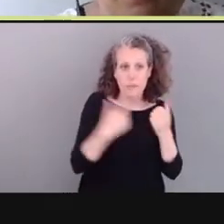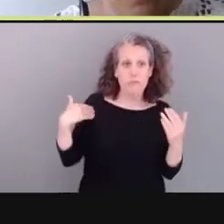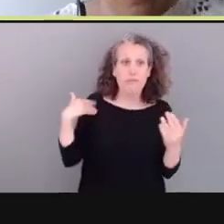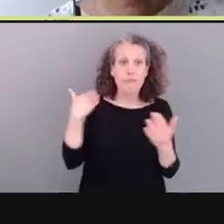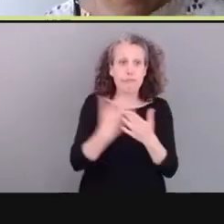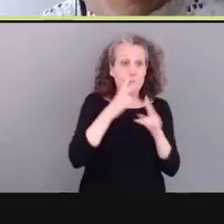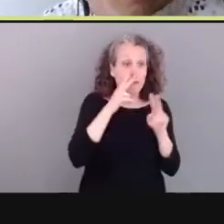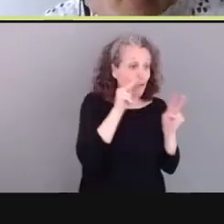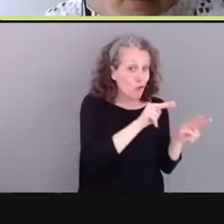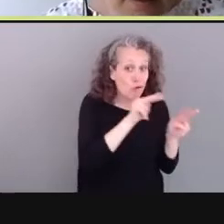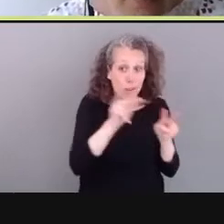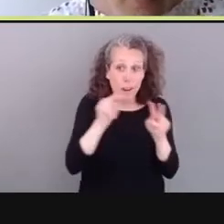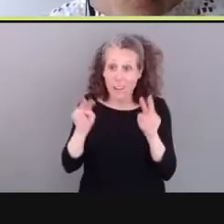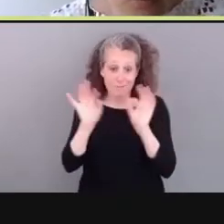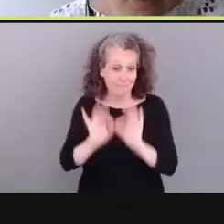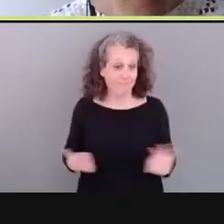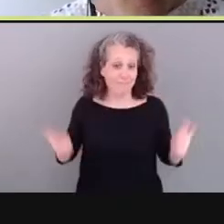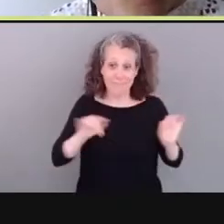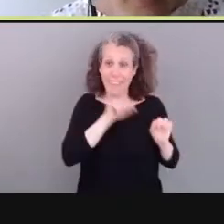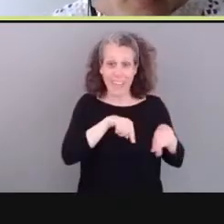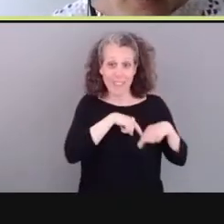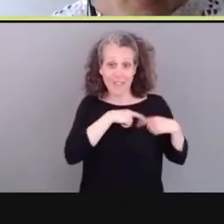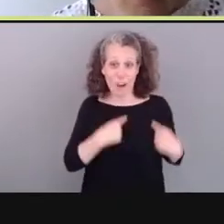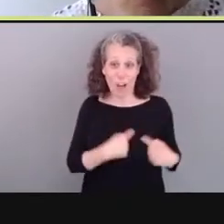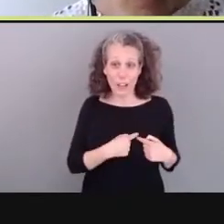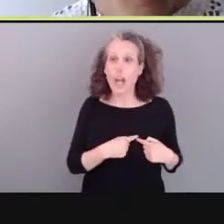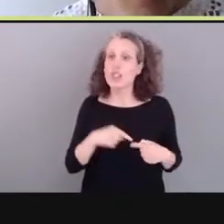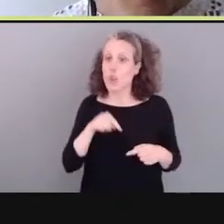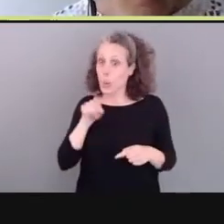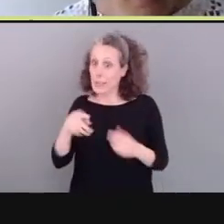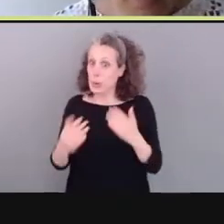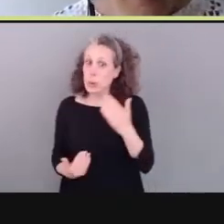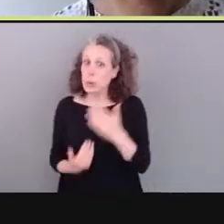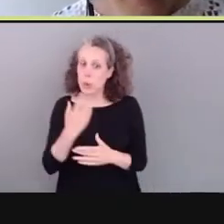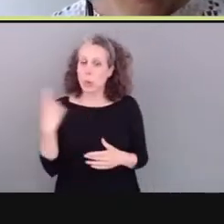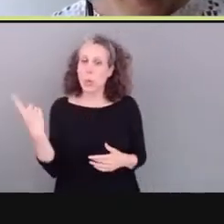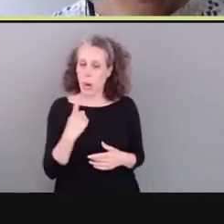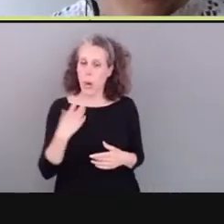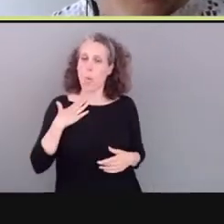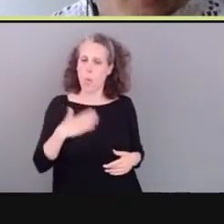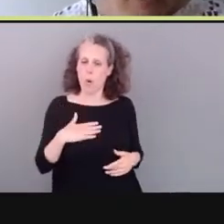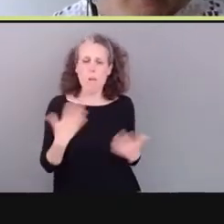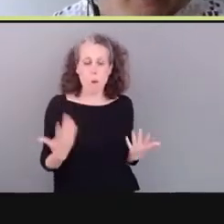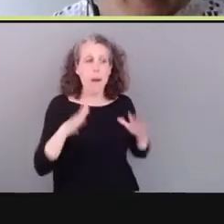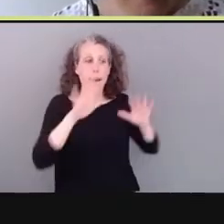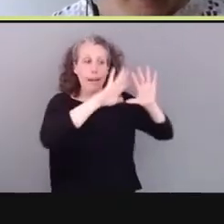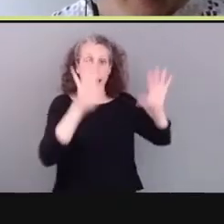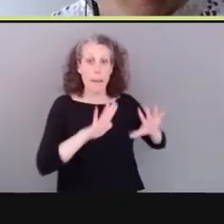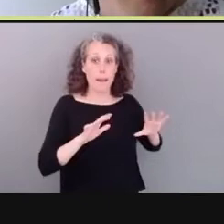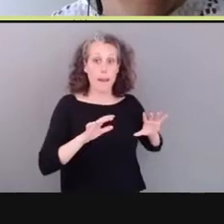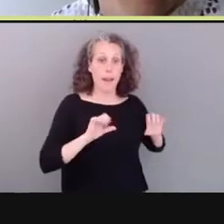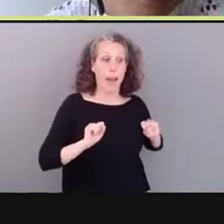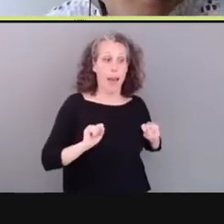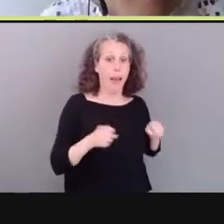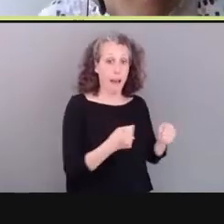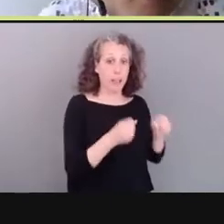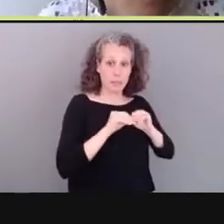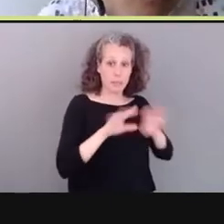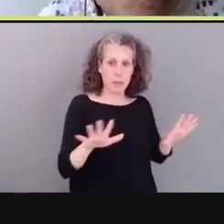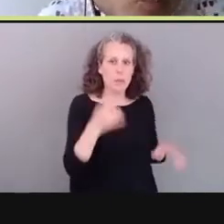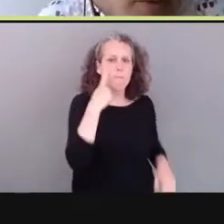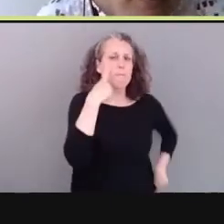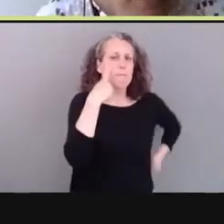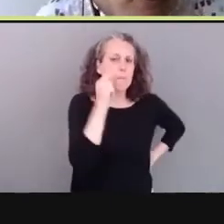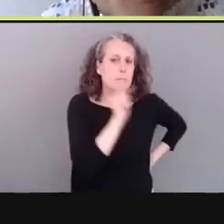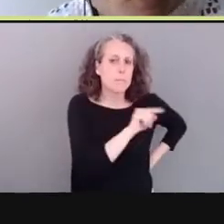not. It's something new that we want to see. What are climate-related actions? How are we implementing them? Basically,